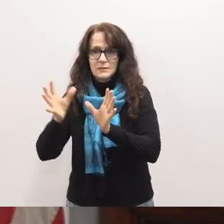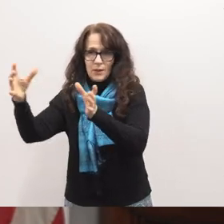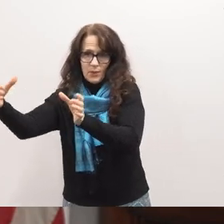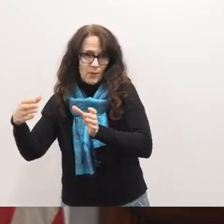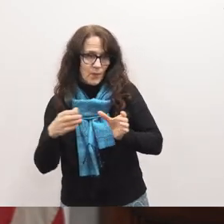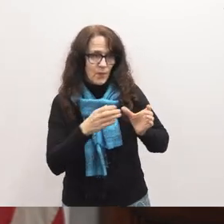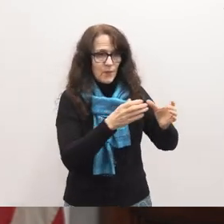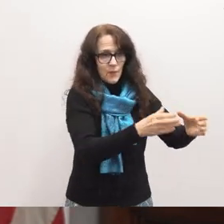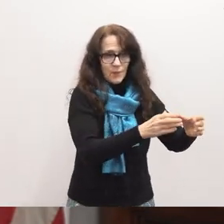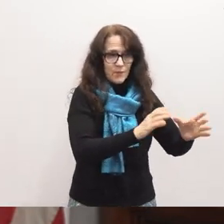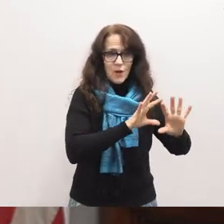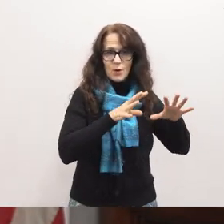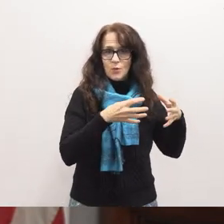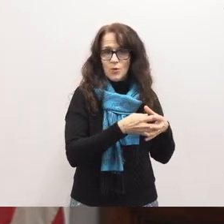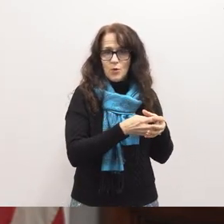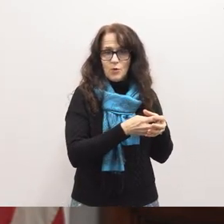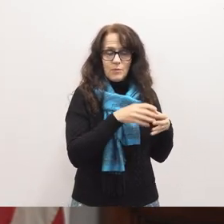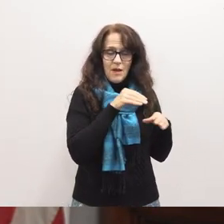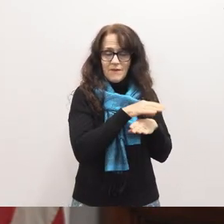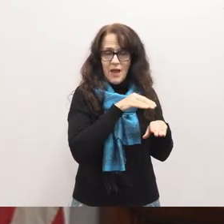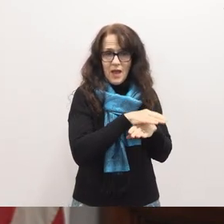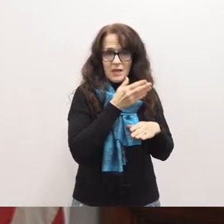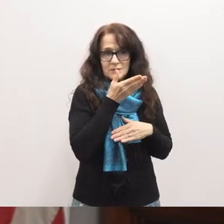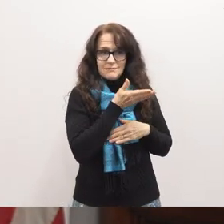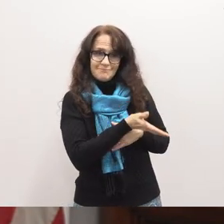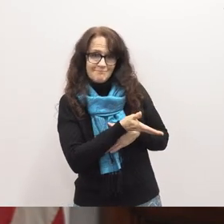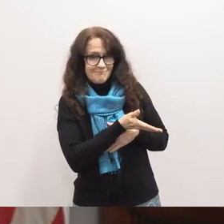have a group of our staff there.